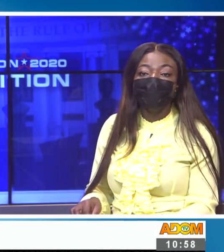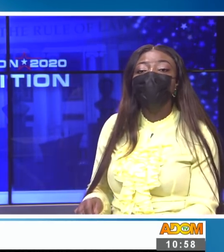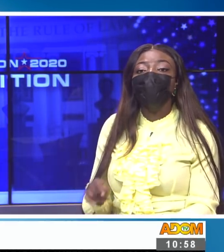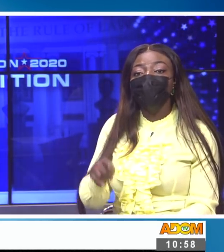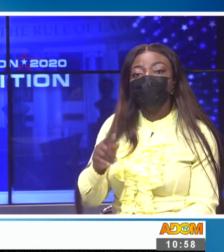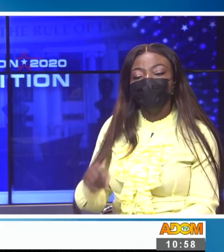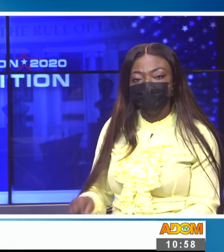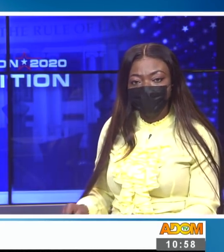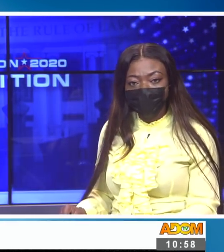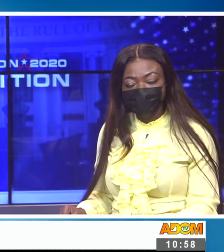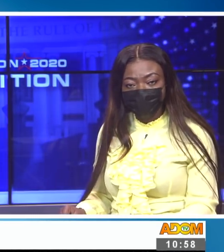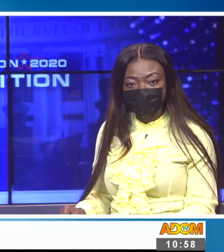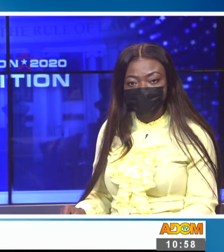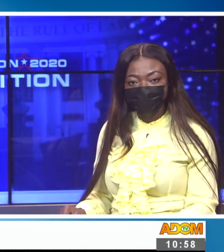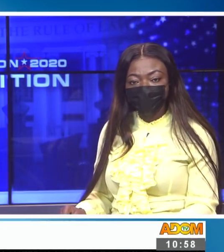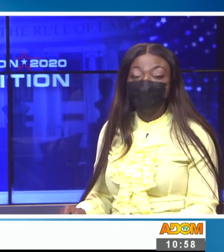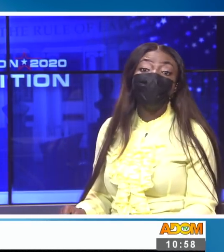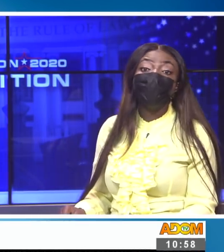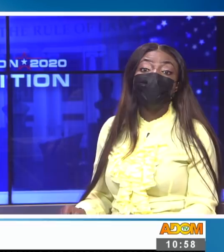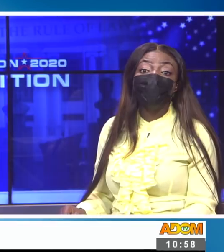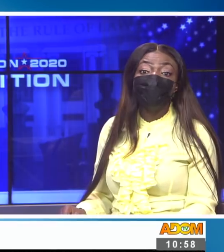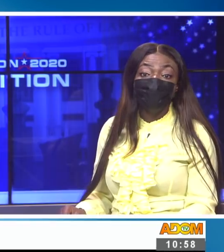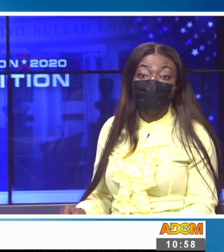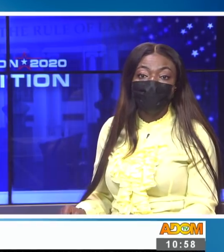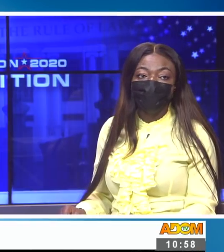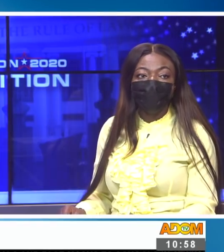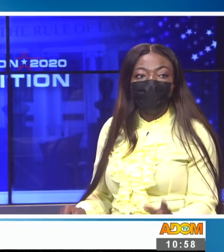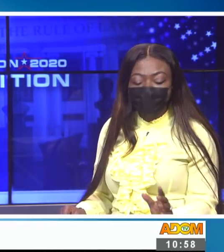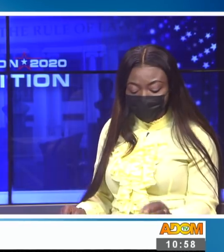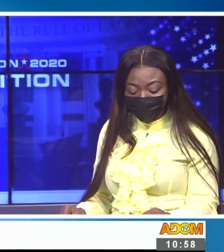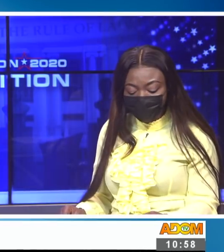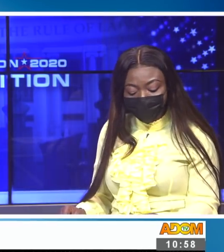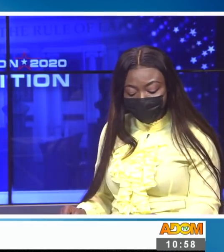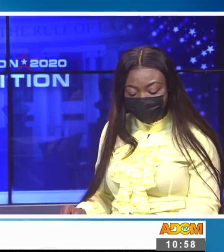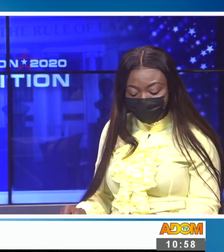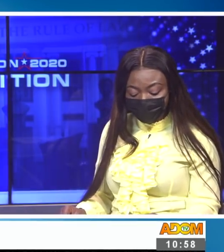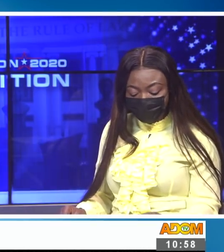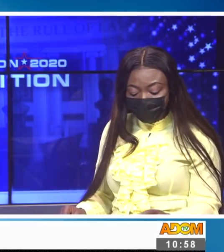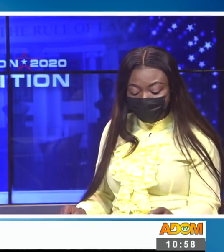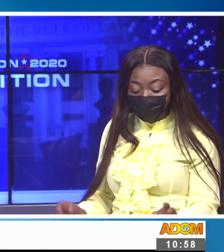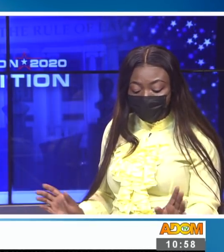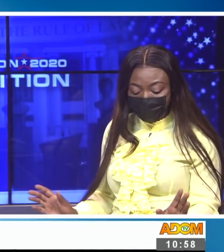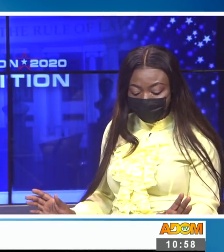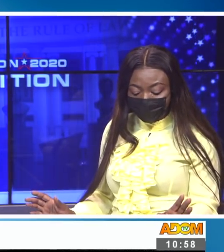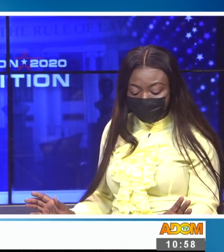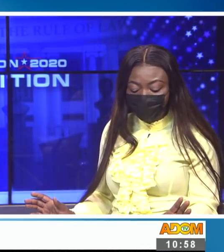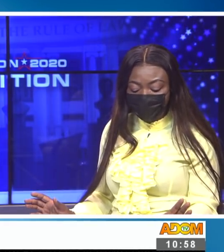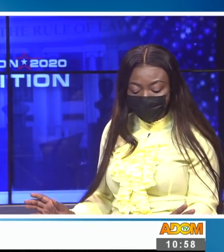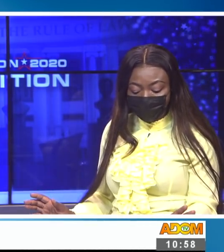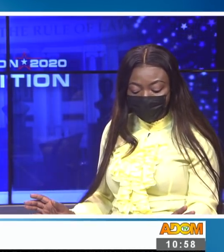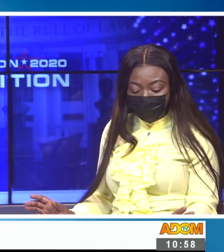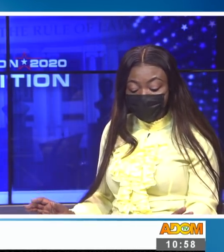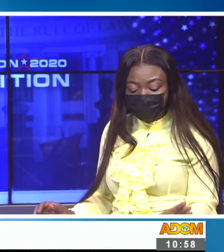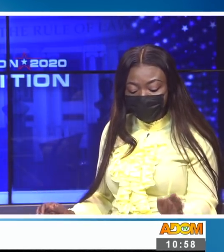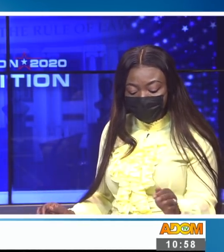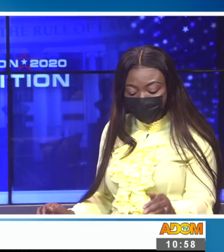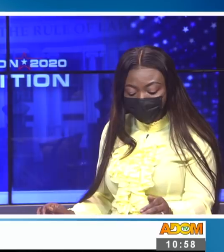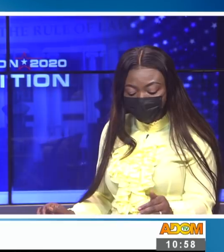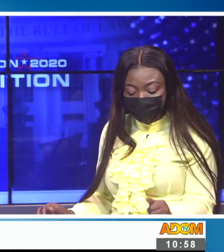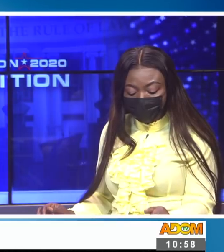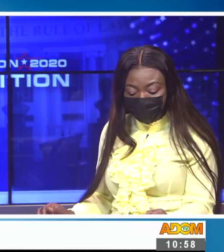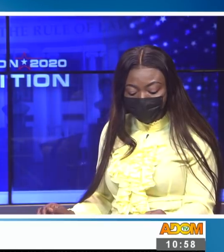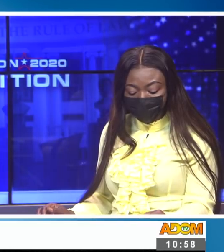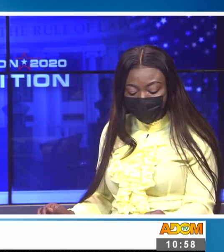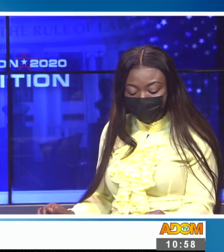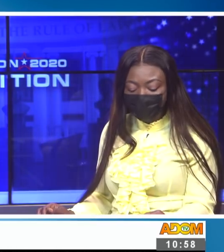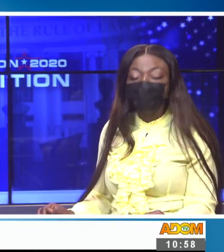ne kura ohu ni se omune na didi ye e se asem omu ka no ase wono wa ye na dwen se ne ye wo pe ene wo beye eti ne mpanimfo